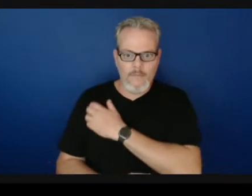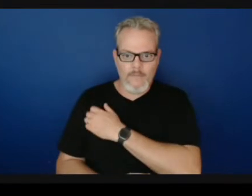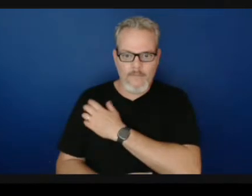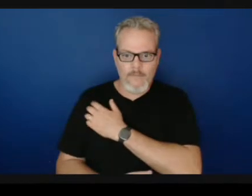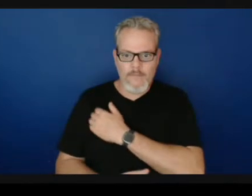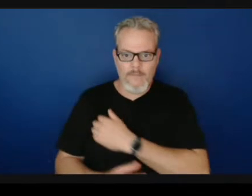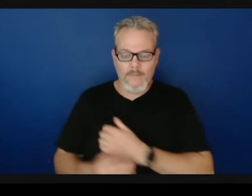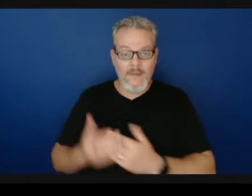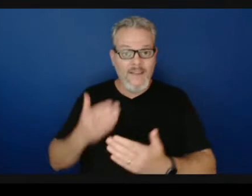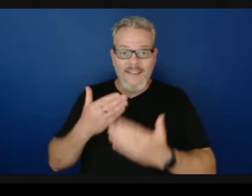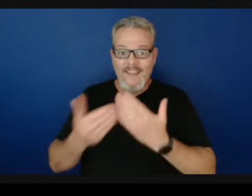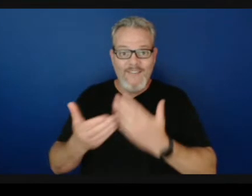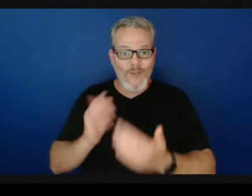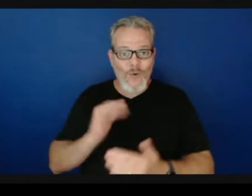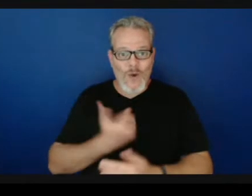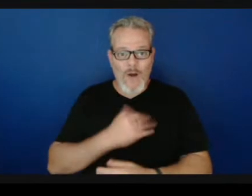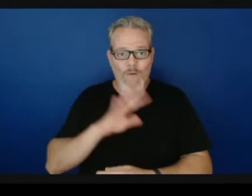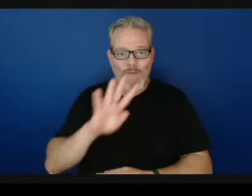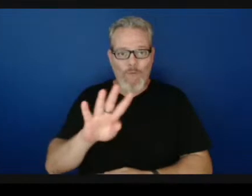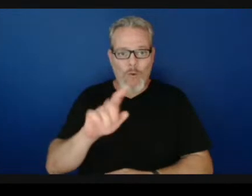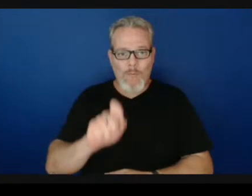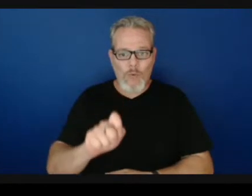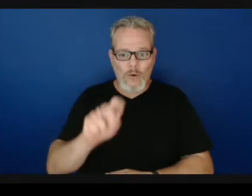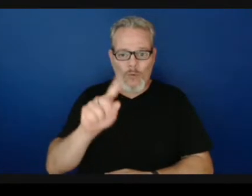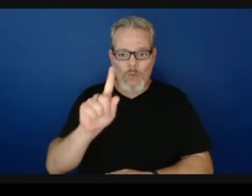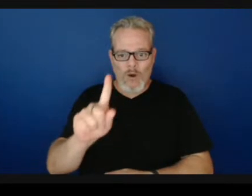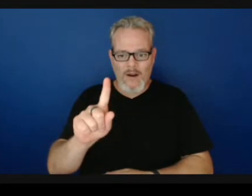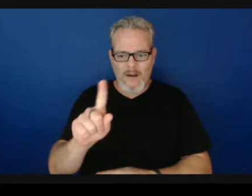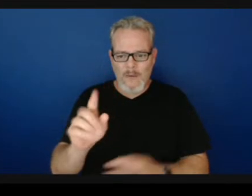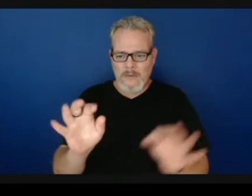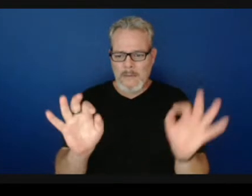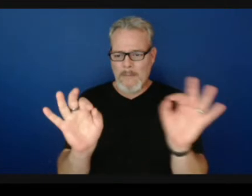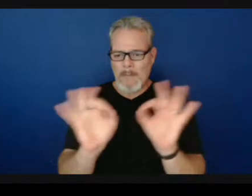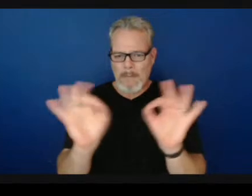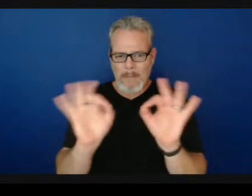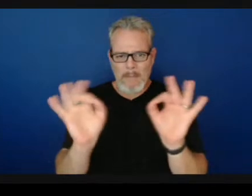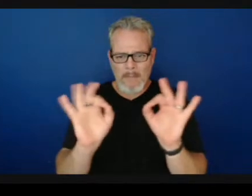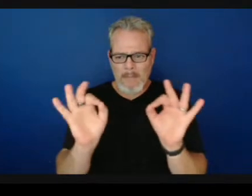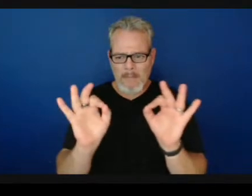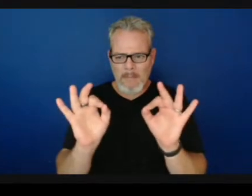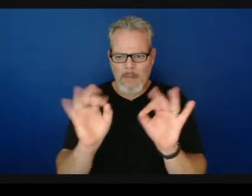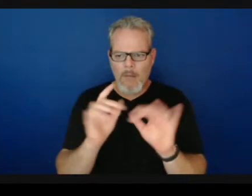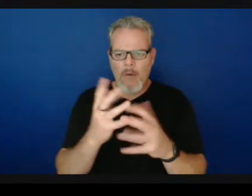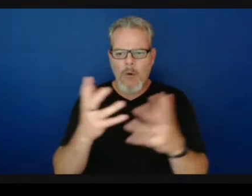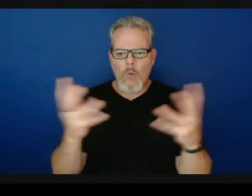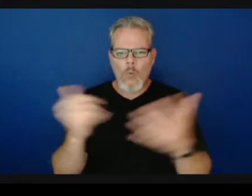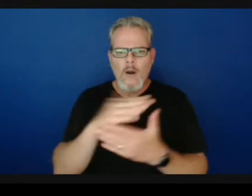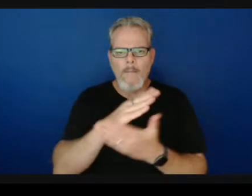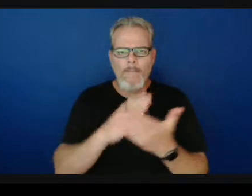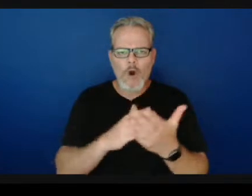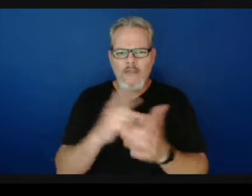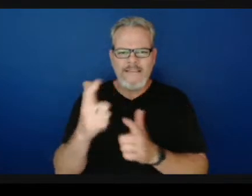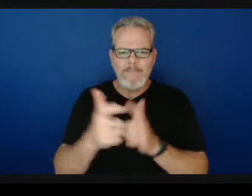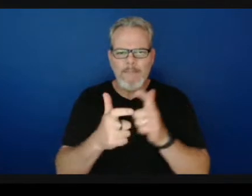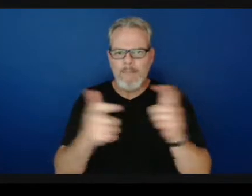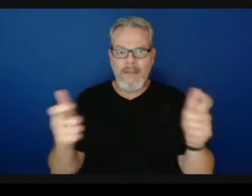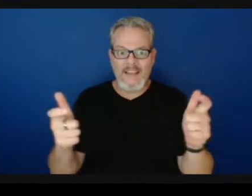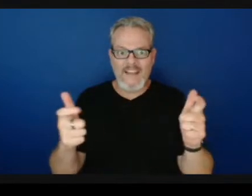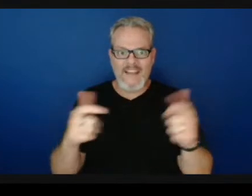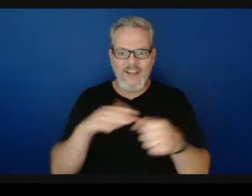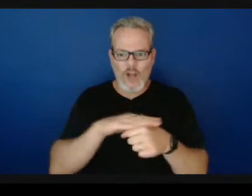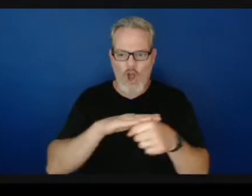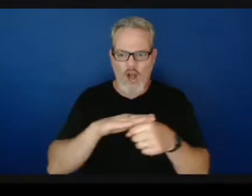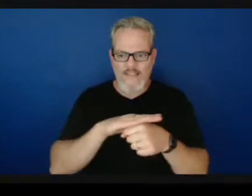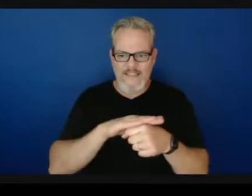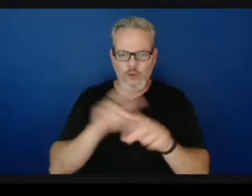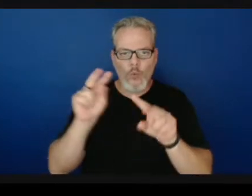4.1 was only a minor slip among that Tacoma, like what part does it play within a larger context? And so we'll look at some a couple other factors